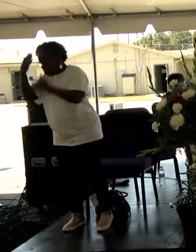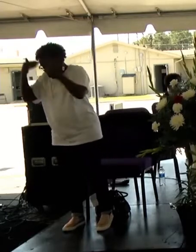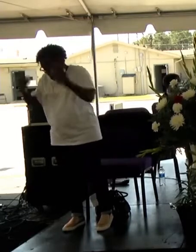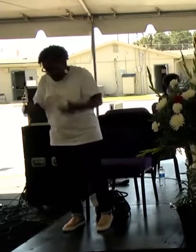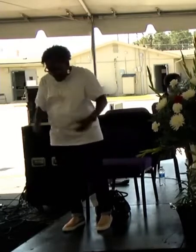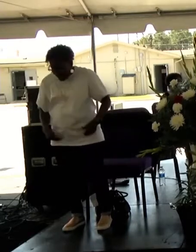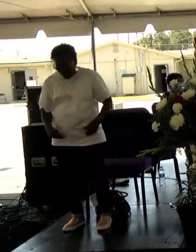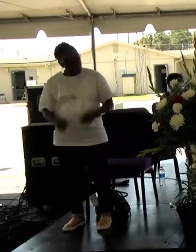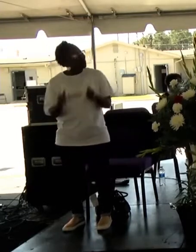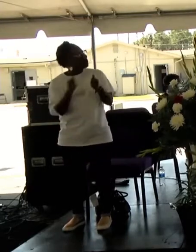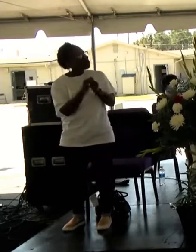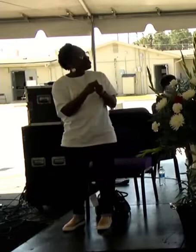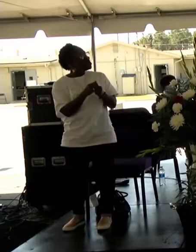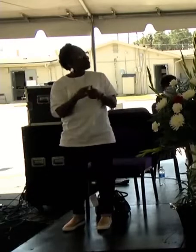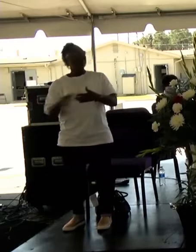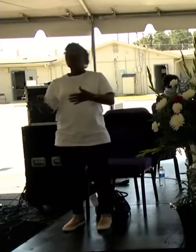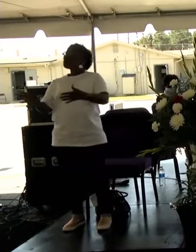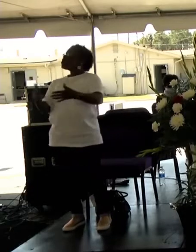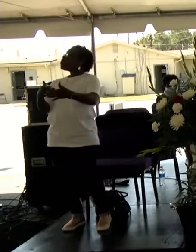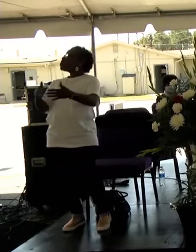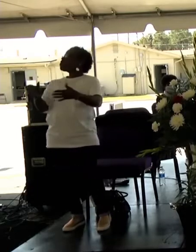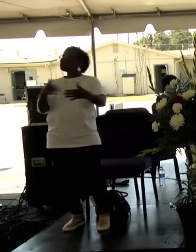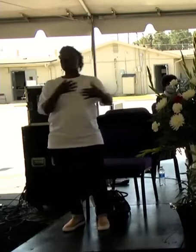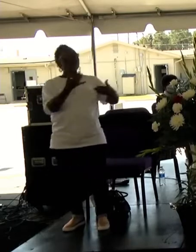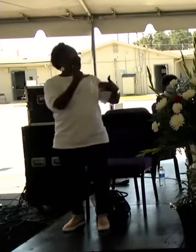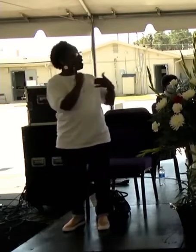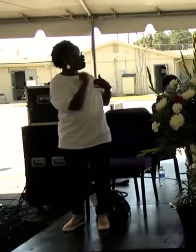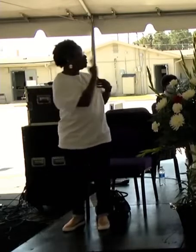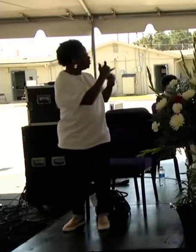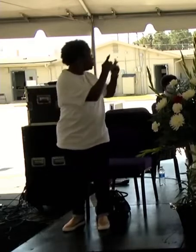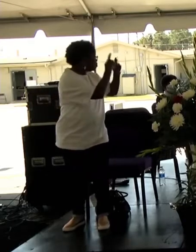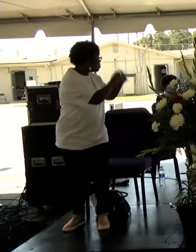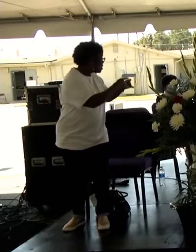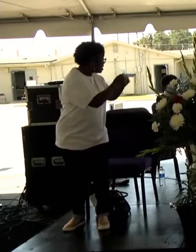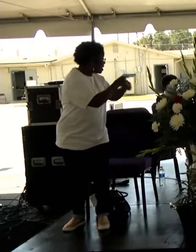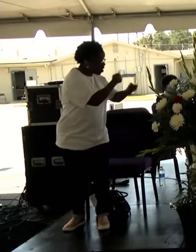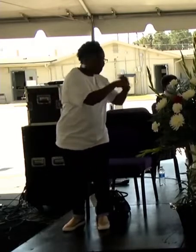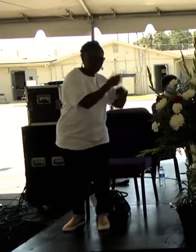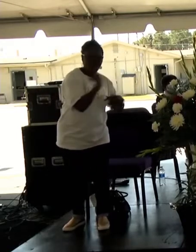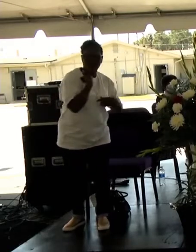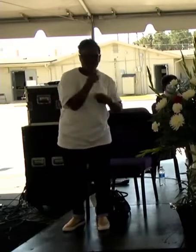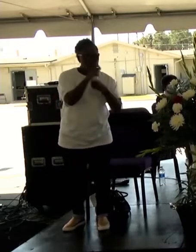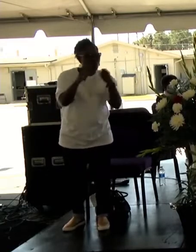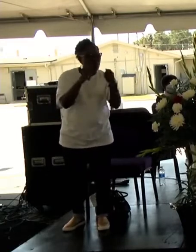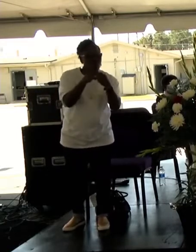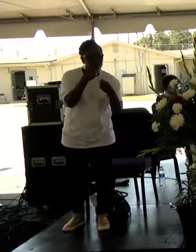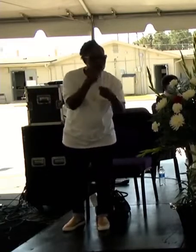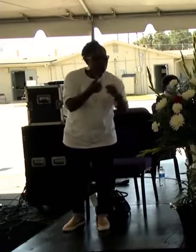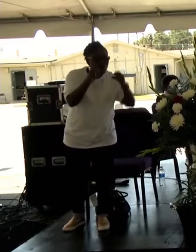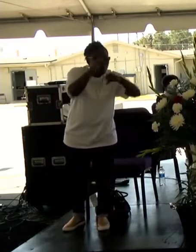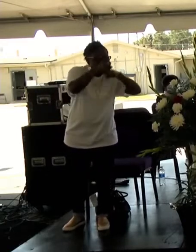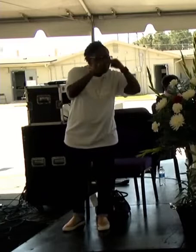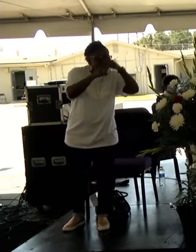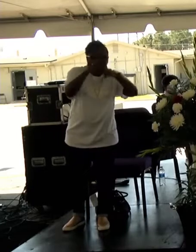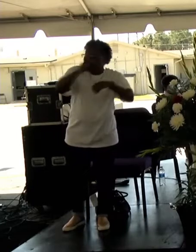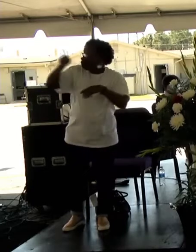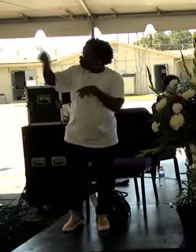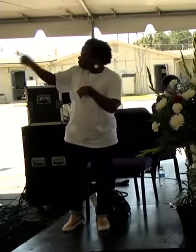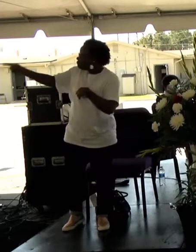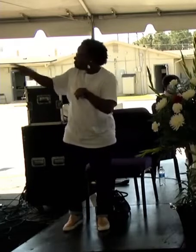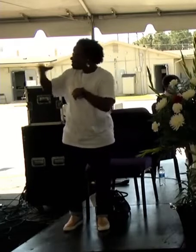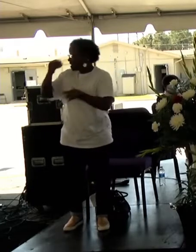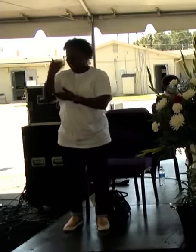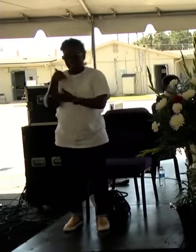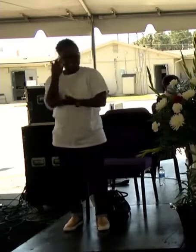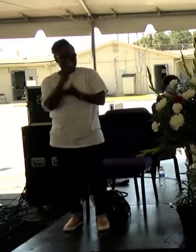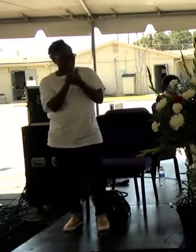outside with a cool breeze under two tents when we got a perfectly good building sitting right there. And there's some people that when they got that